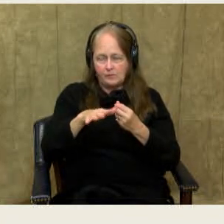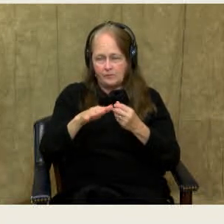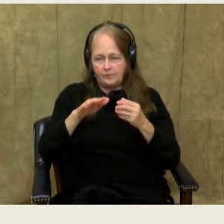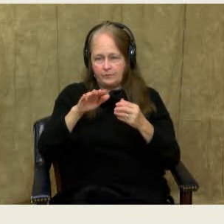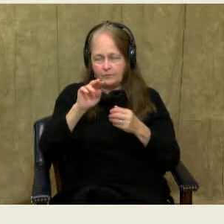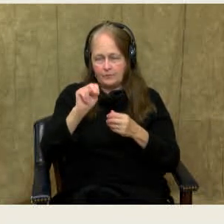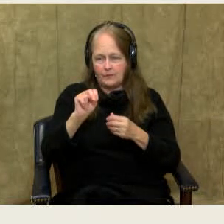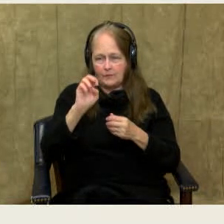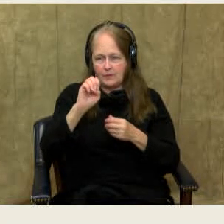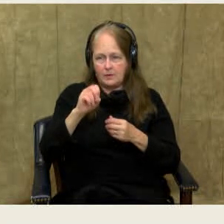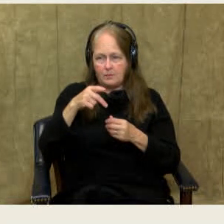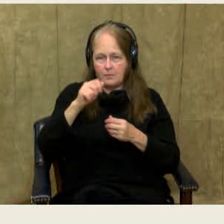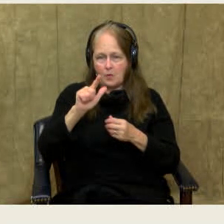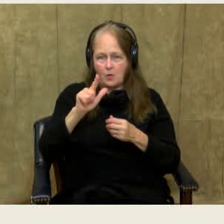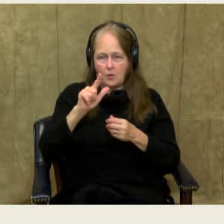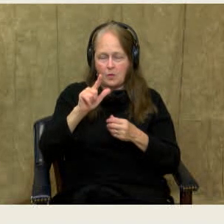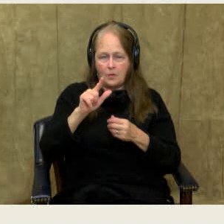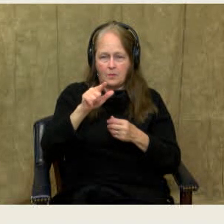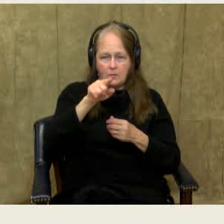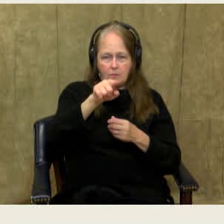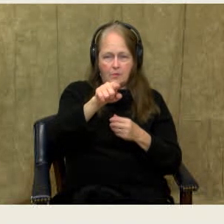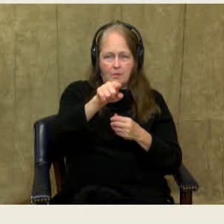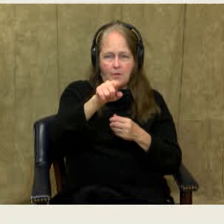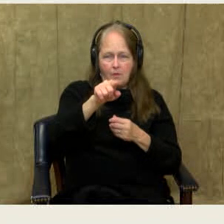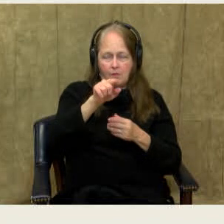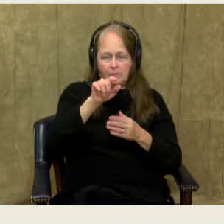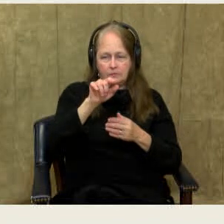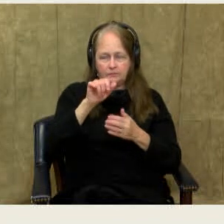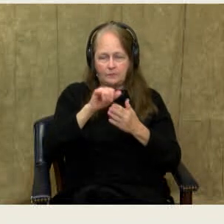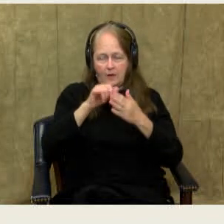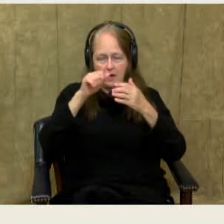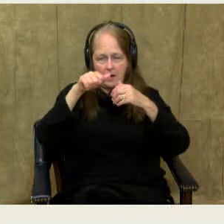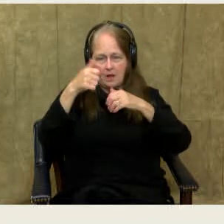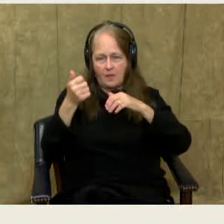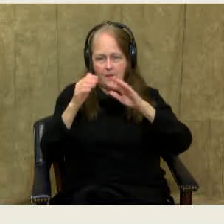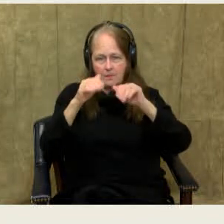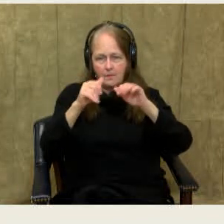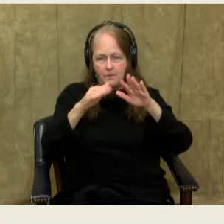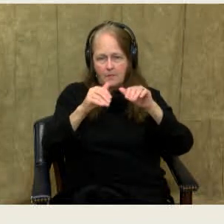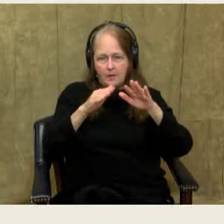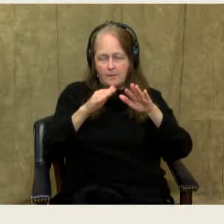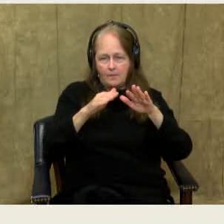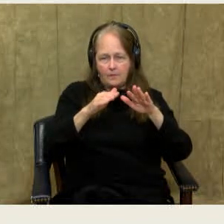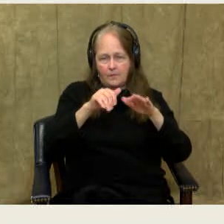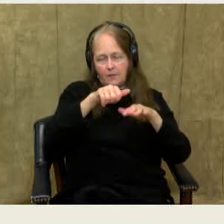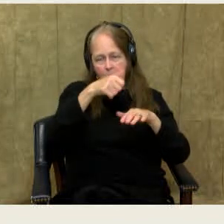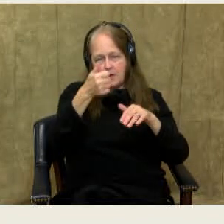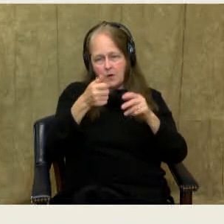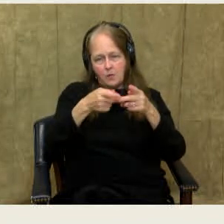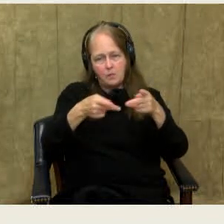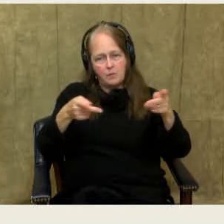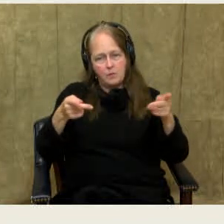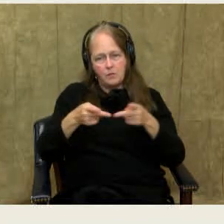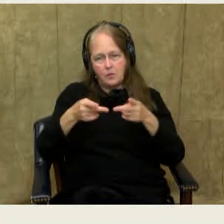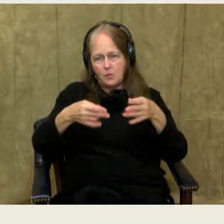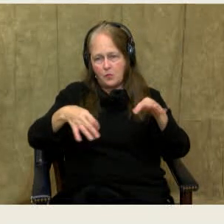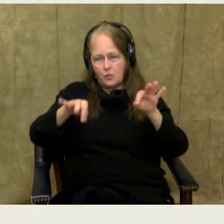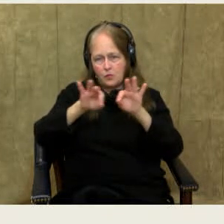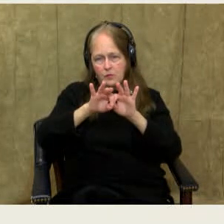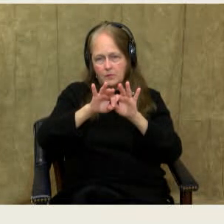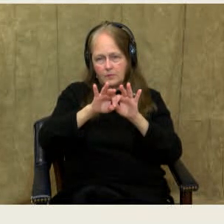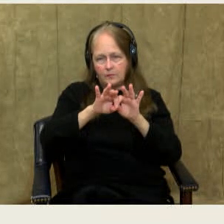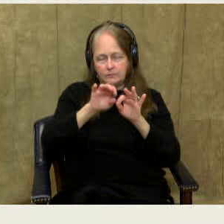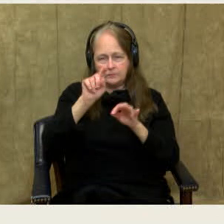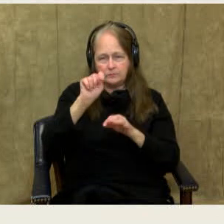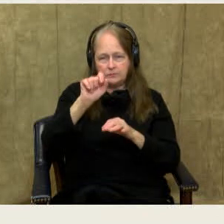and India and China. We've got the Kunlun mountain range, which is another significant mountain range in this area.